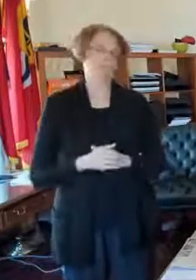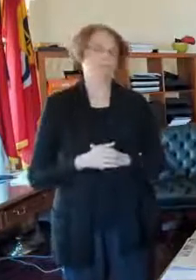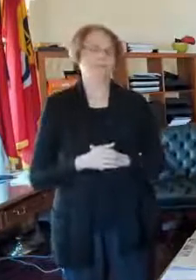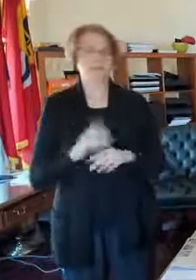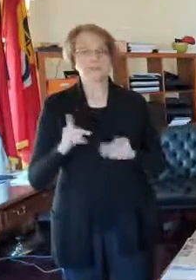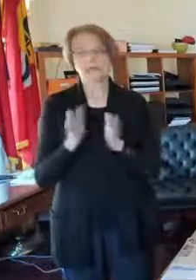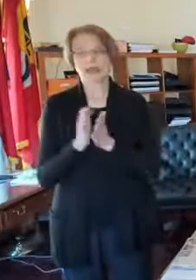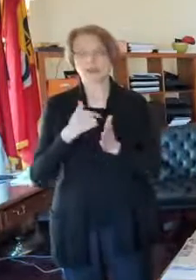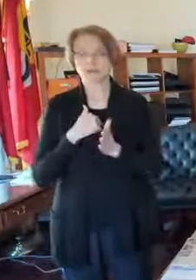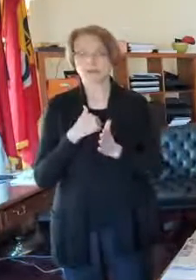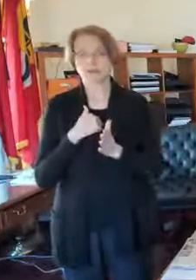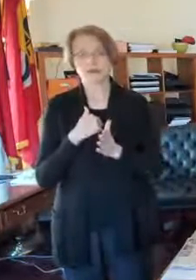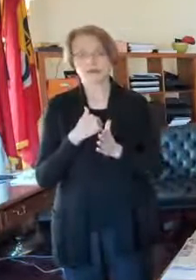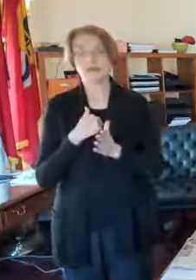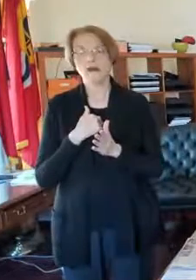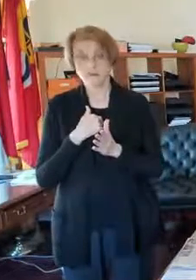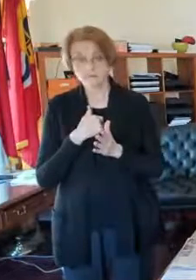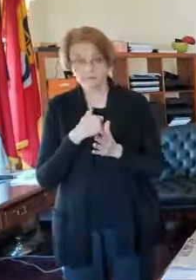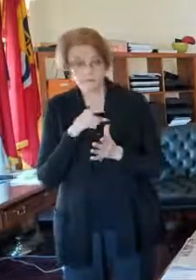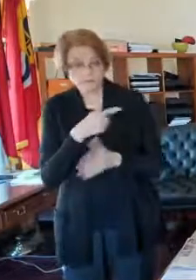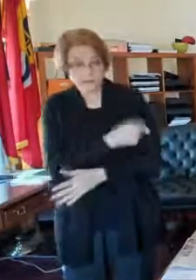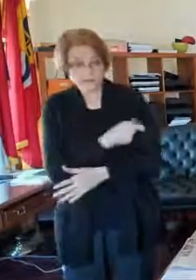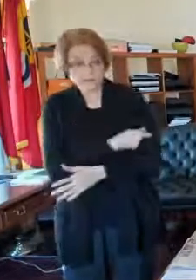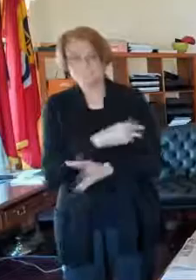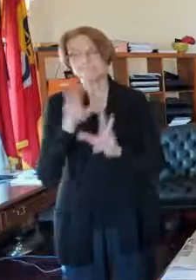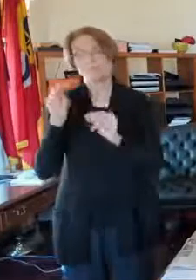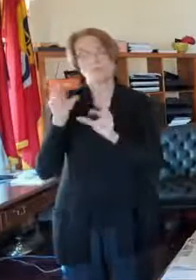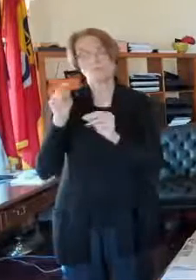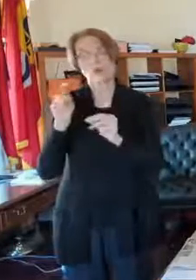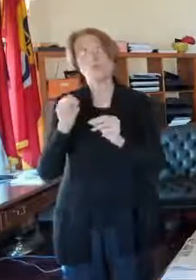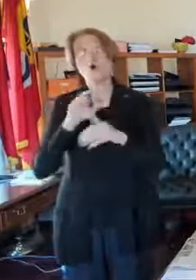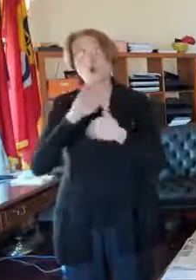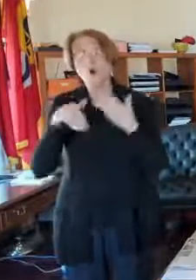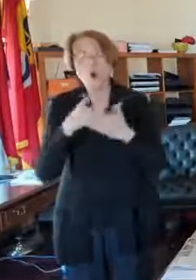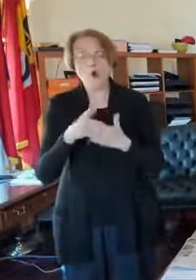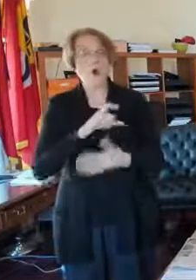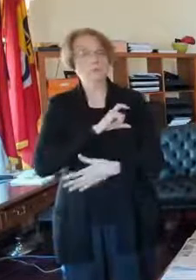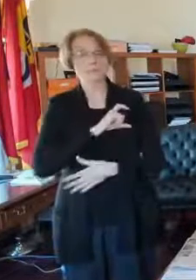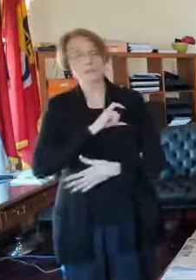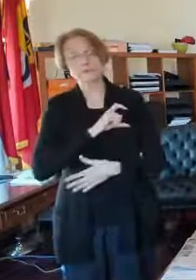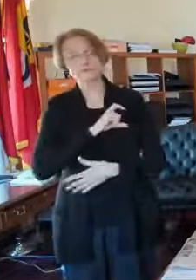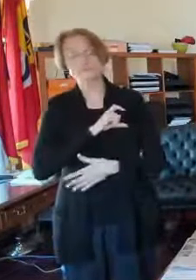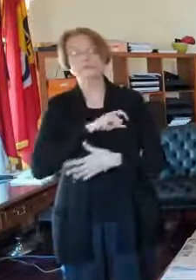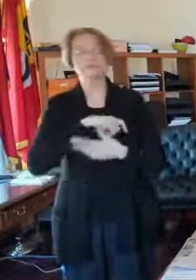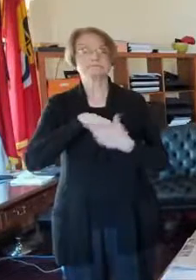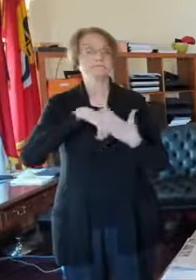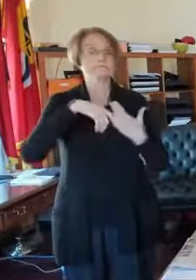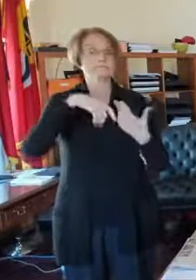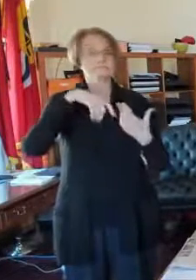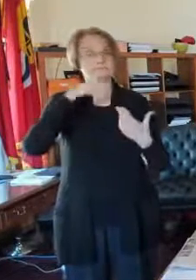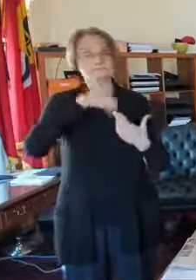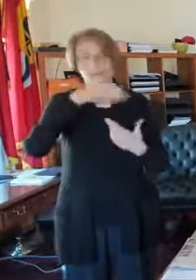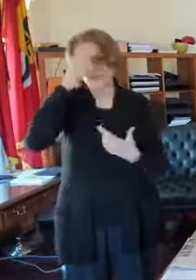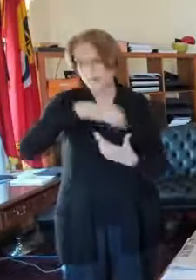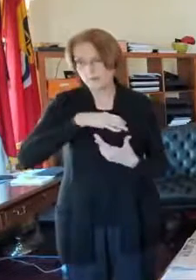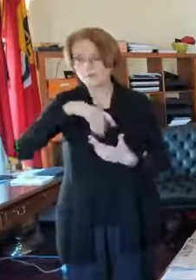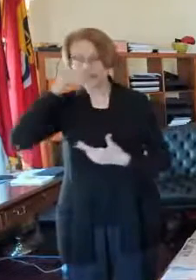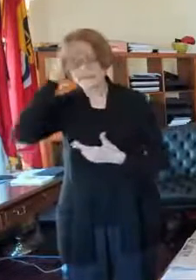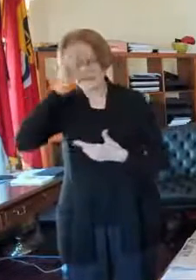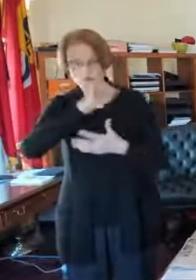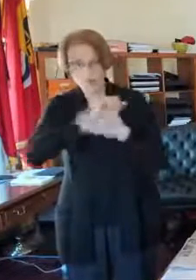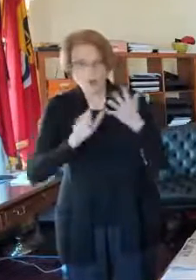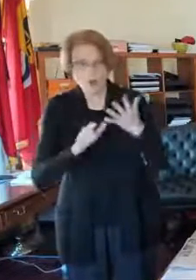people ask me that constantly. So when all the policemen, policewomen, firefighters, when all those